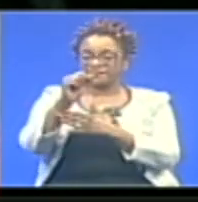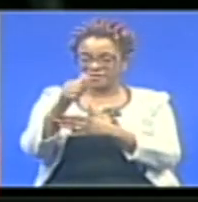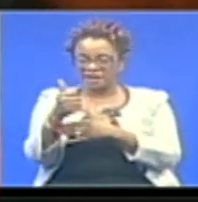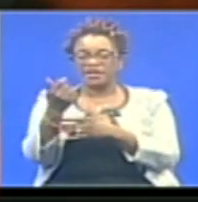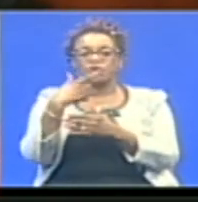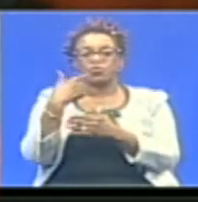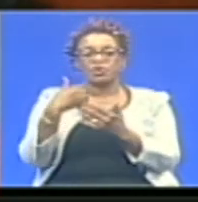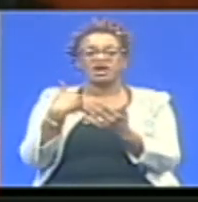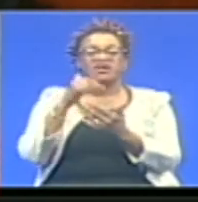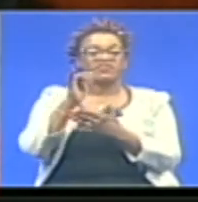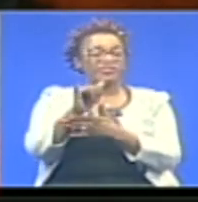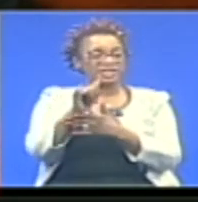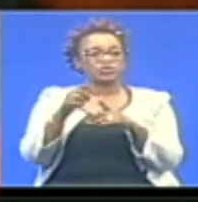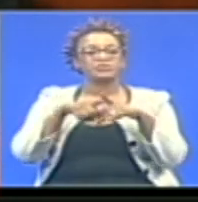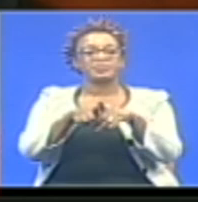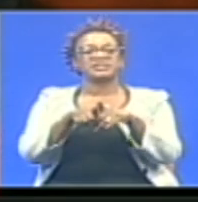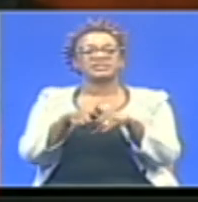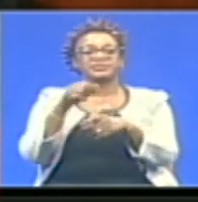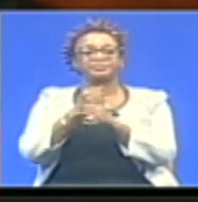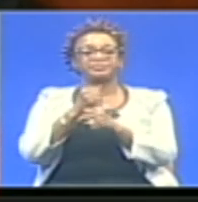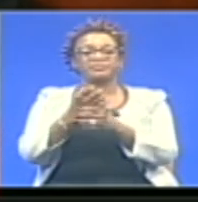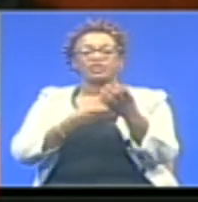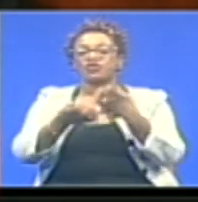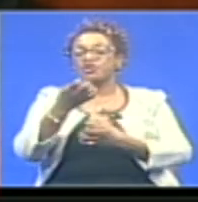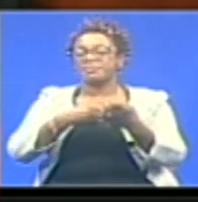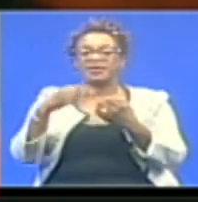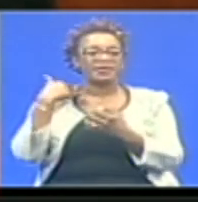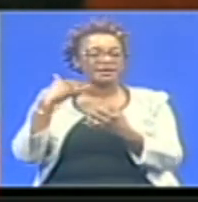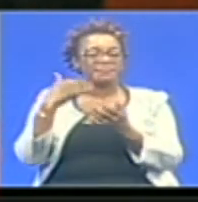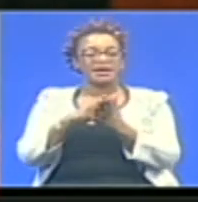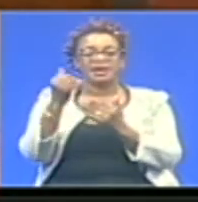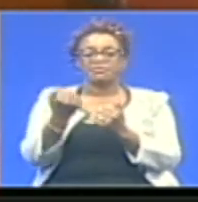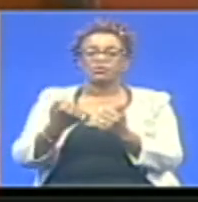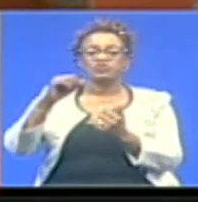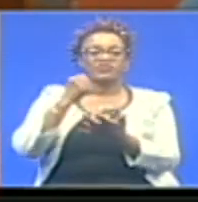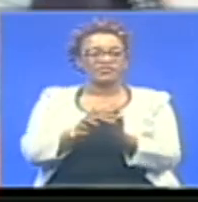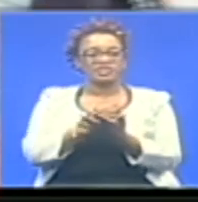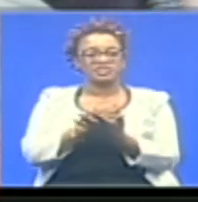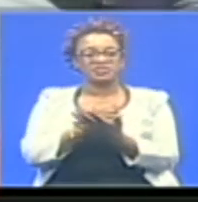charges of conspiracy to commit an economic crime and abuse of office.